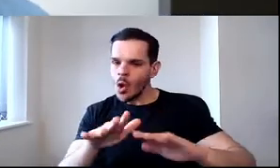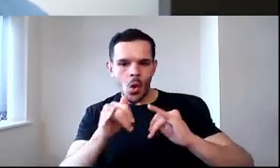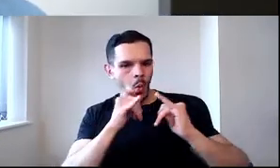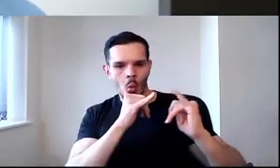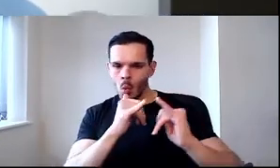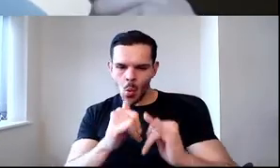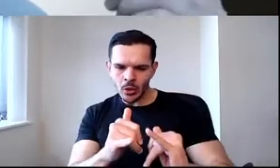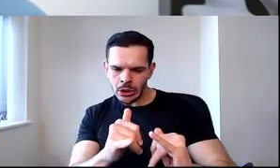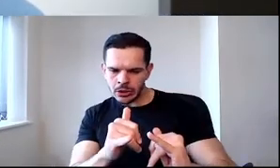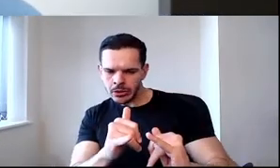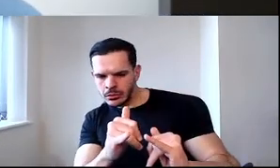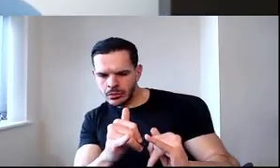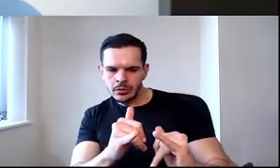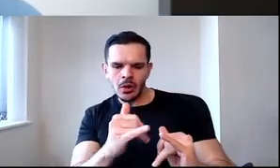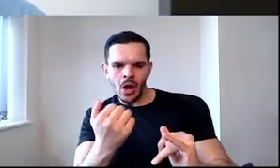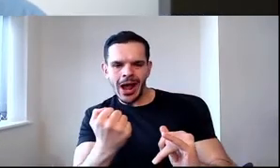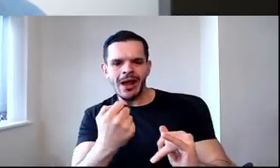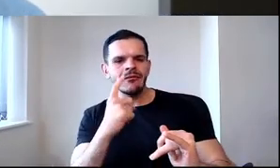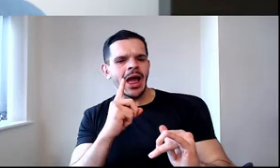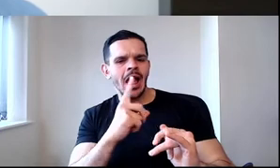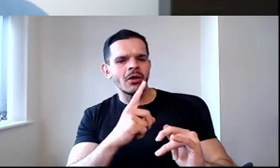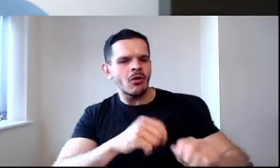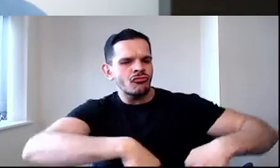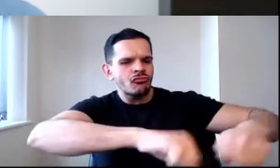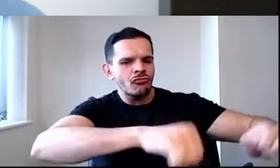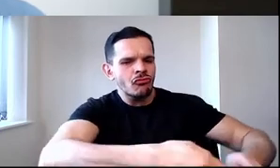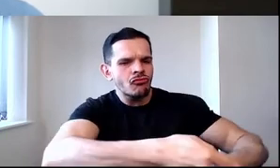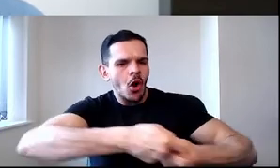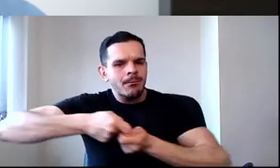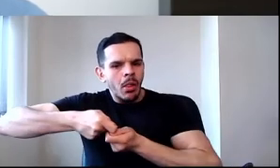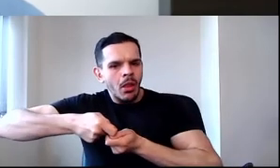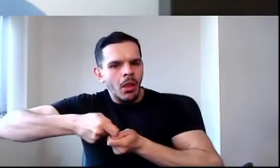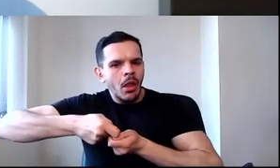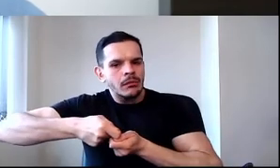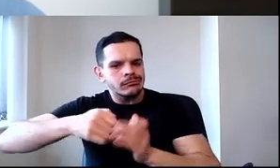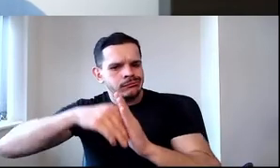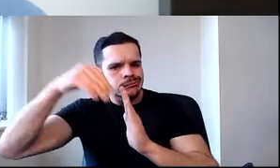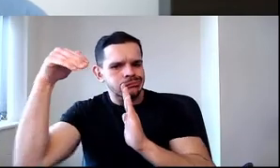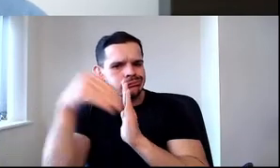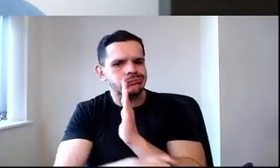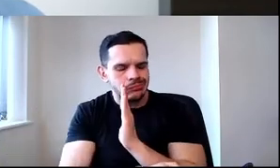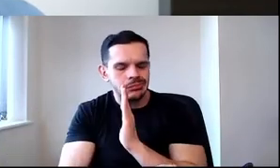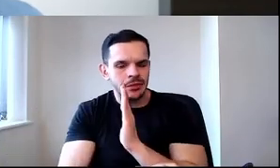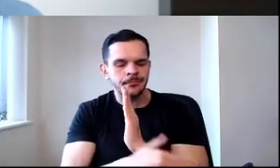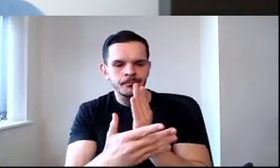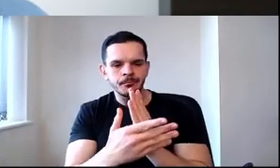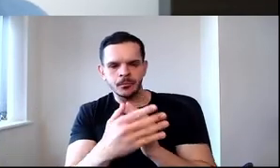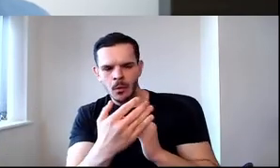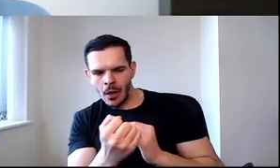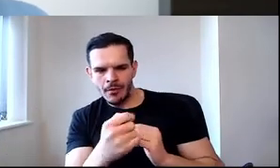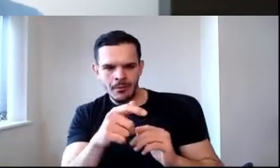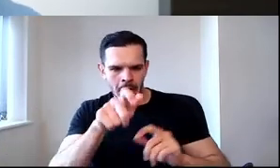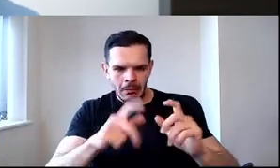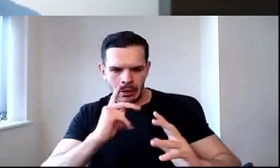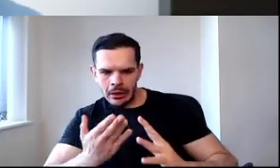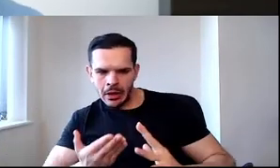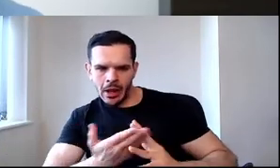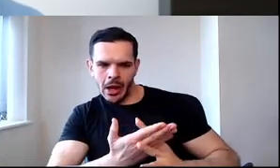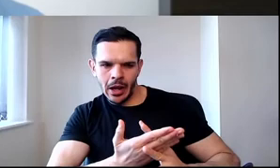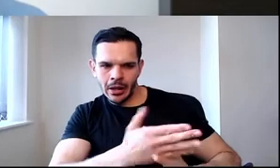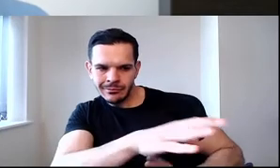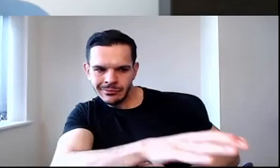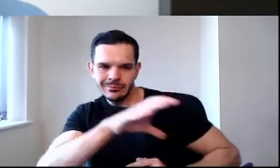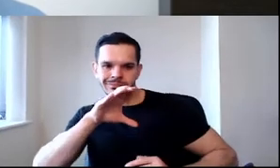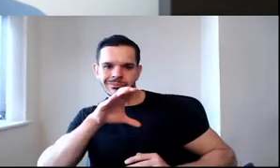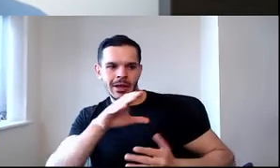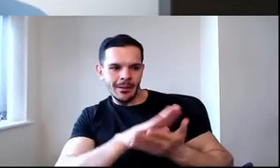audited, or there's rug pulls, and the people have like these loopholes within the code where they can actually take out the funds and leave